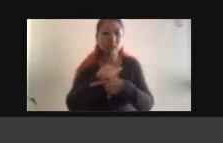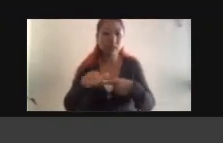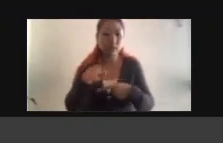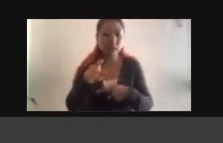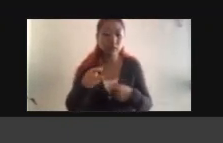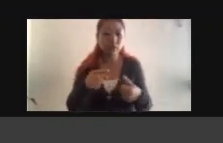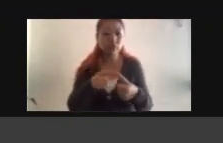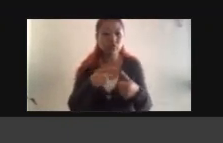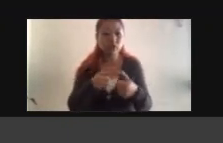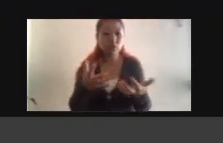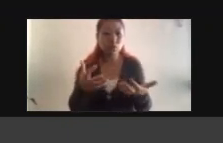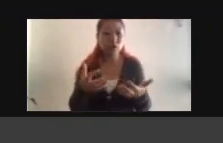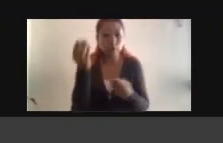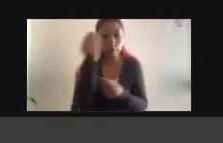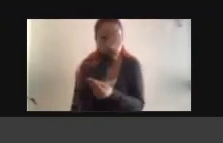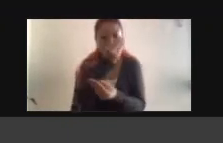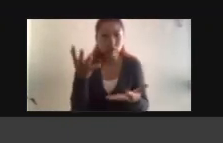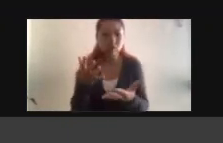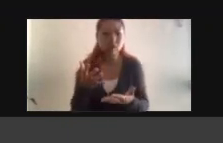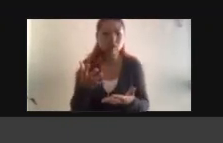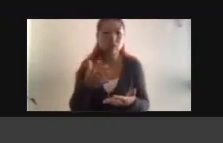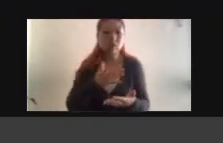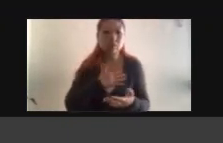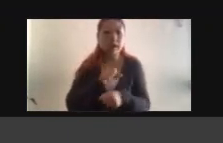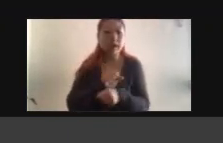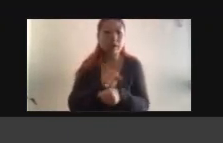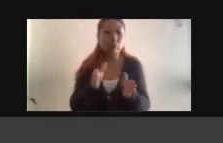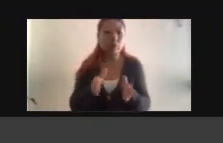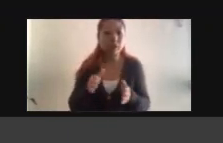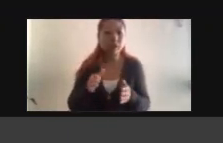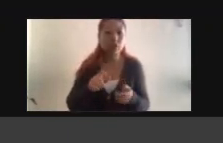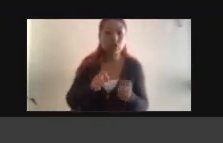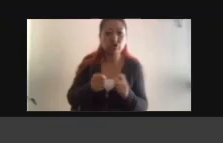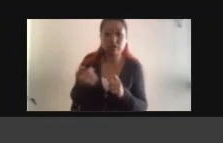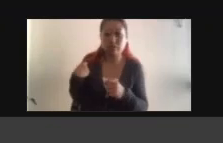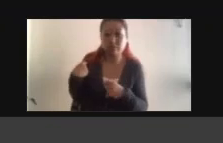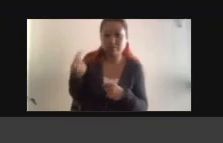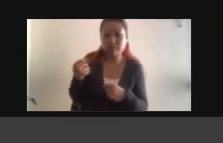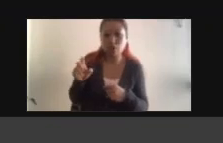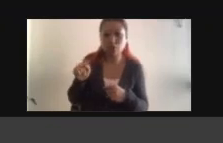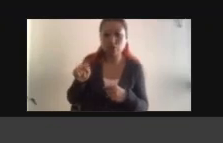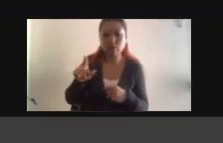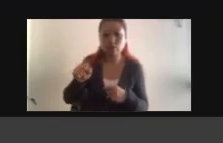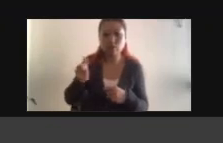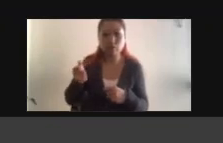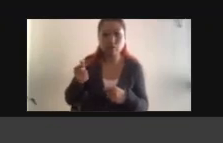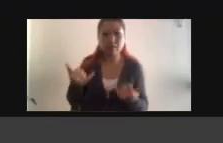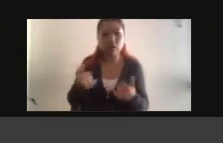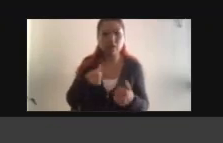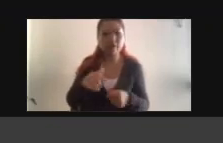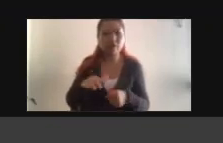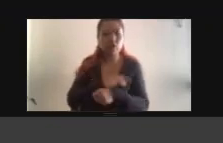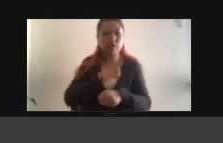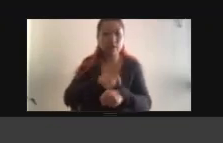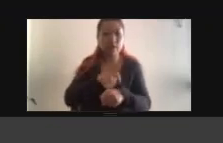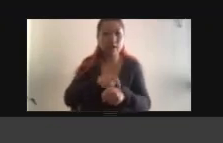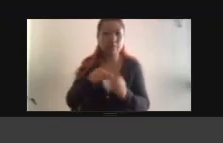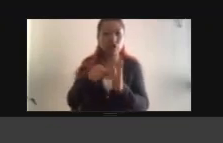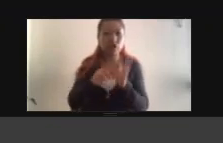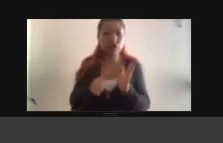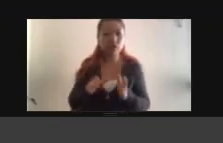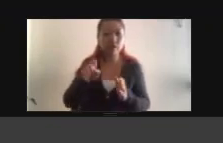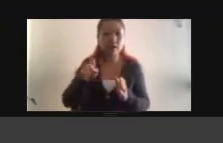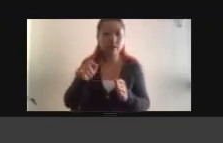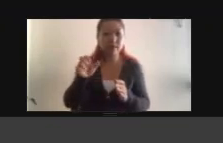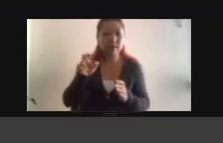First, I'd like to disclose that my employment changed as of October 2021. I'm now a full-time flight surgeon at Axiom Space, but